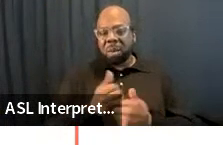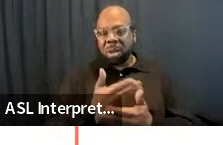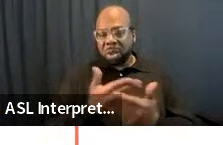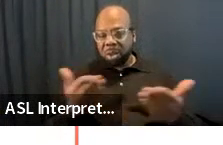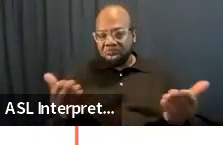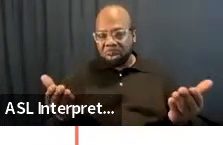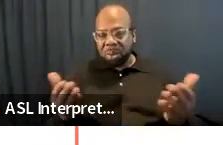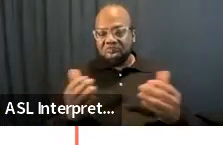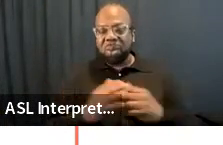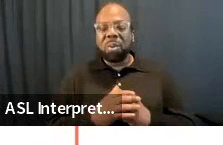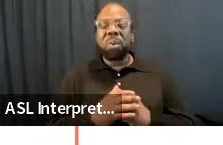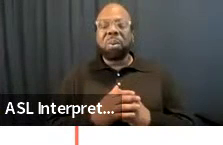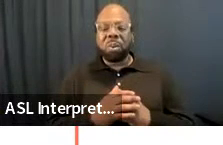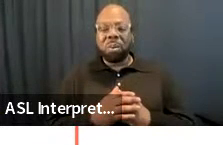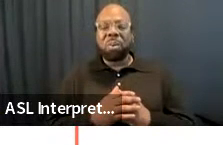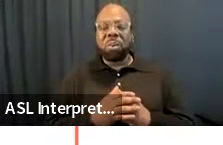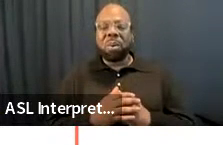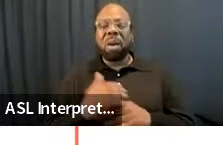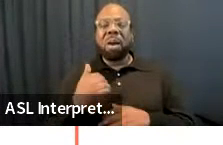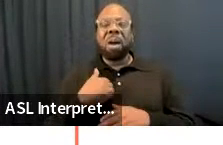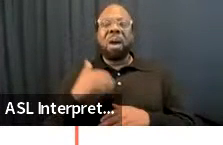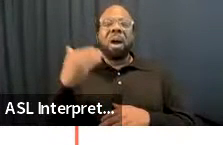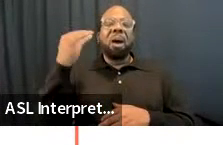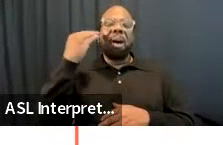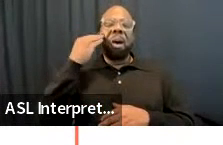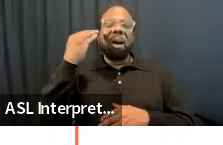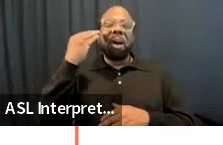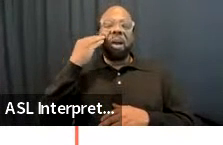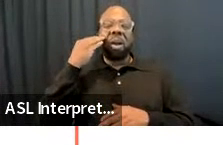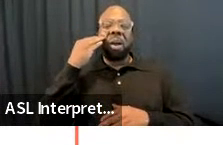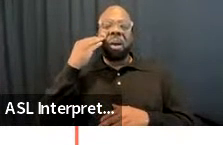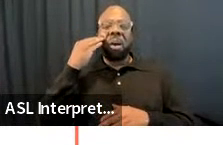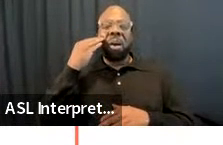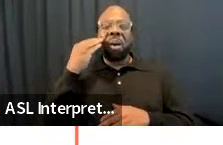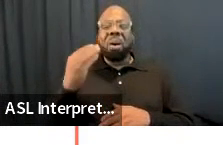mean, I know like a property,